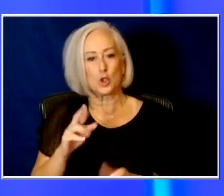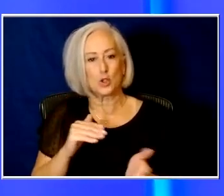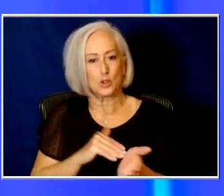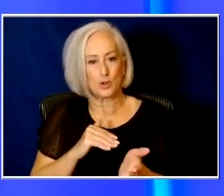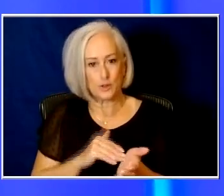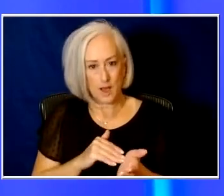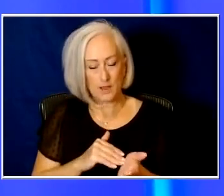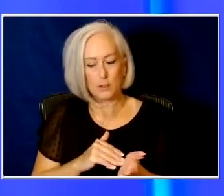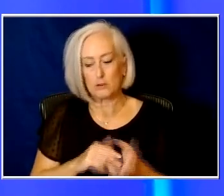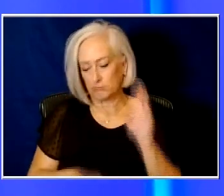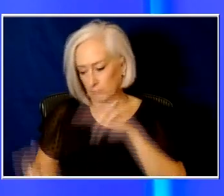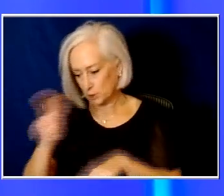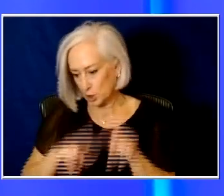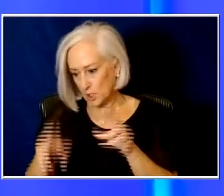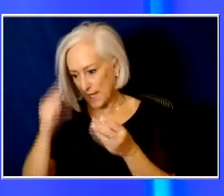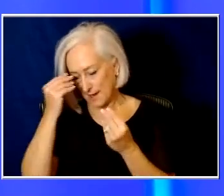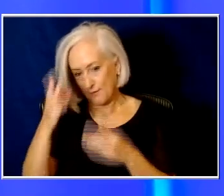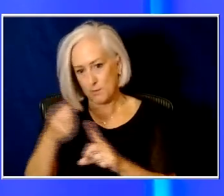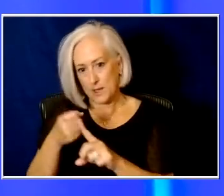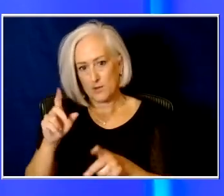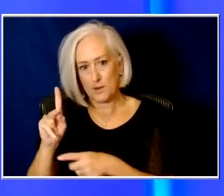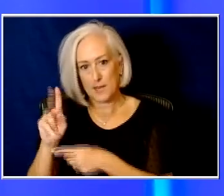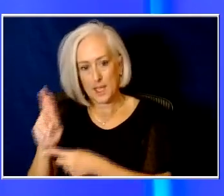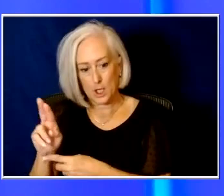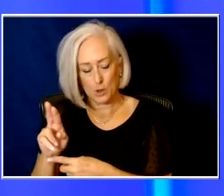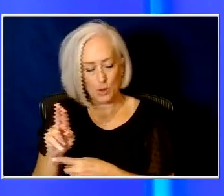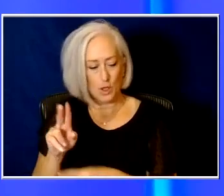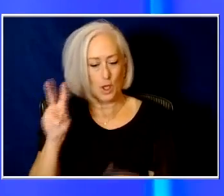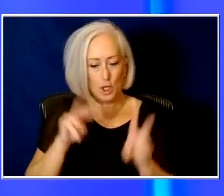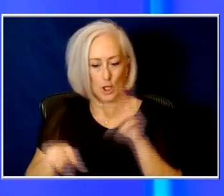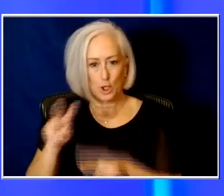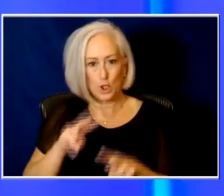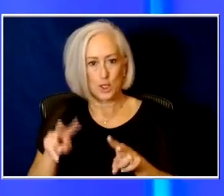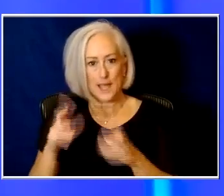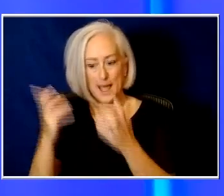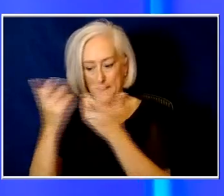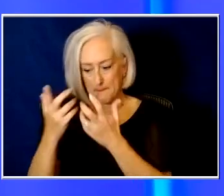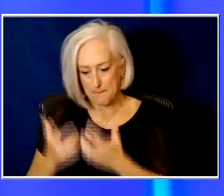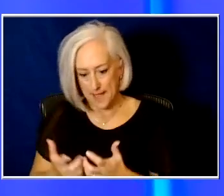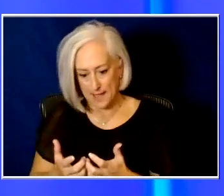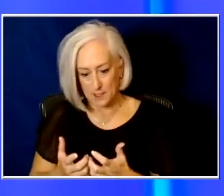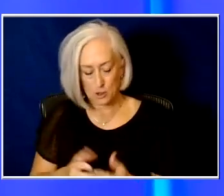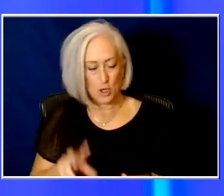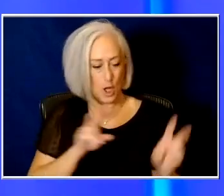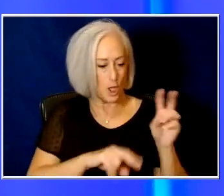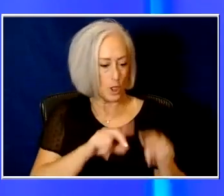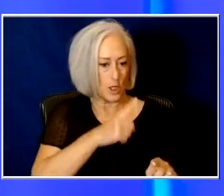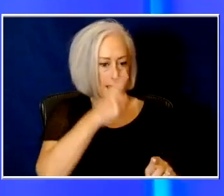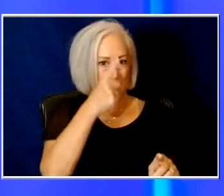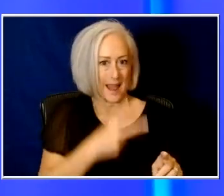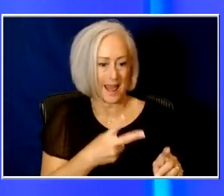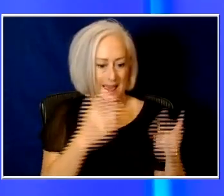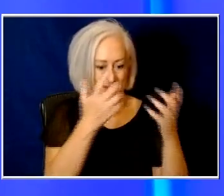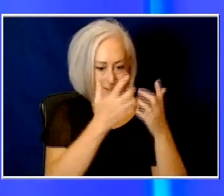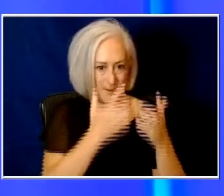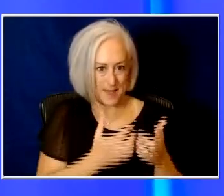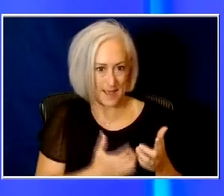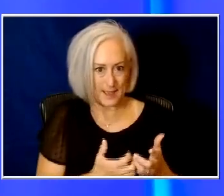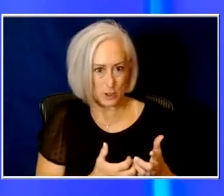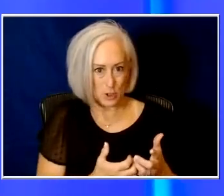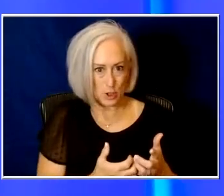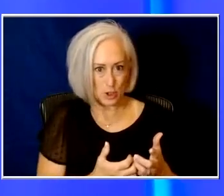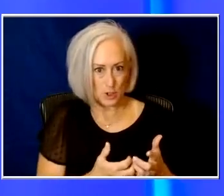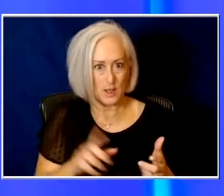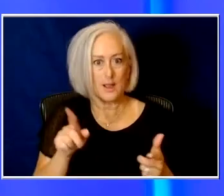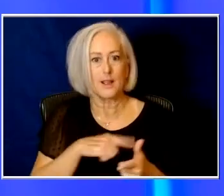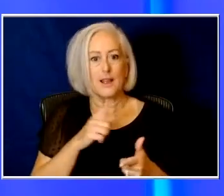KU, looking at all the matched donors we've done transplant and the half-match donors, and our survival curves are exactly on top